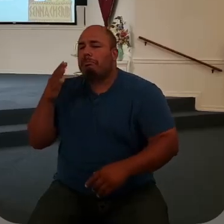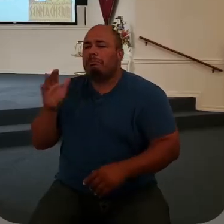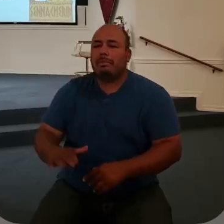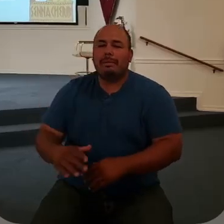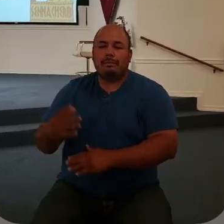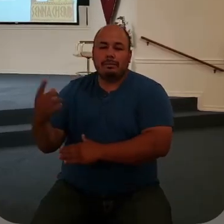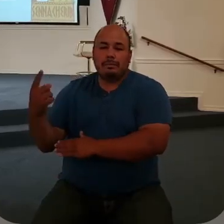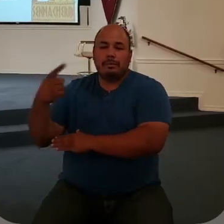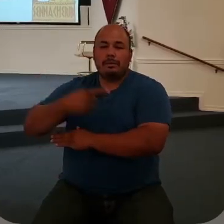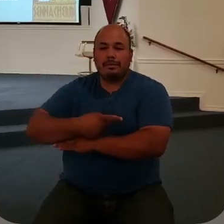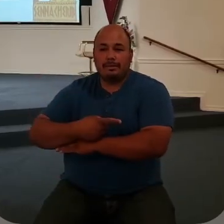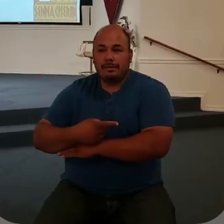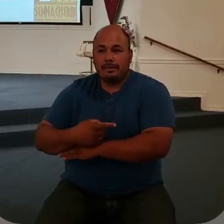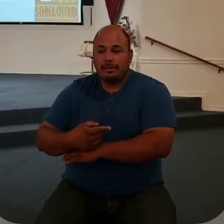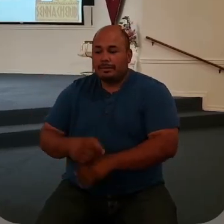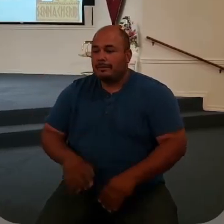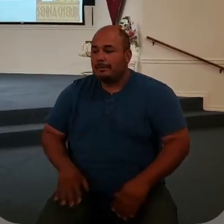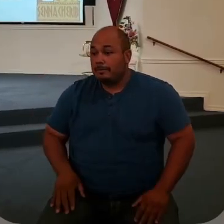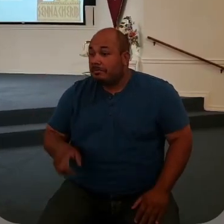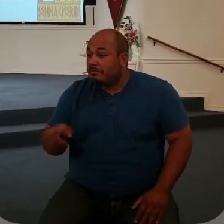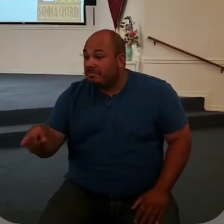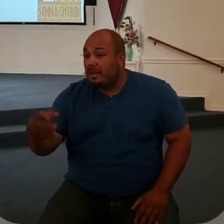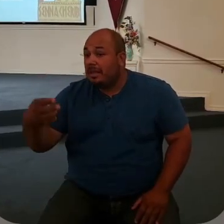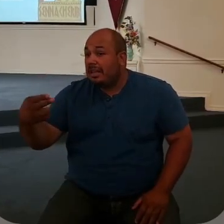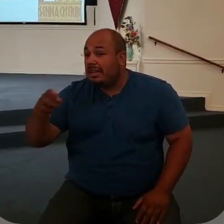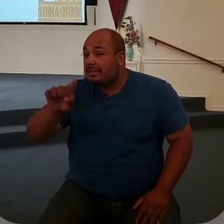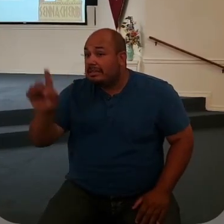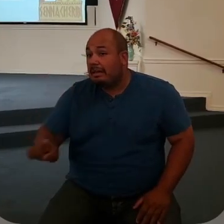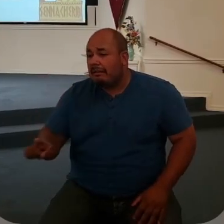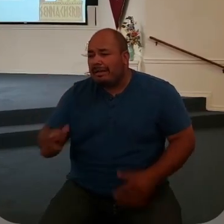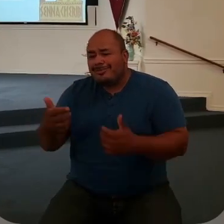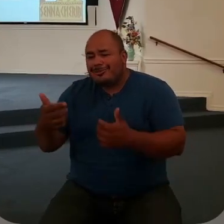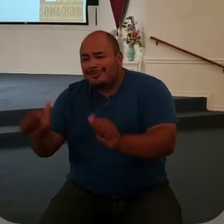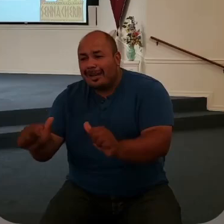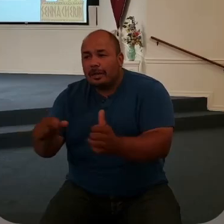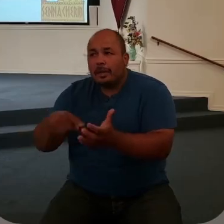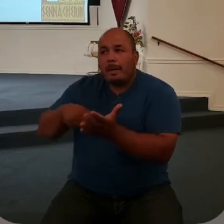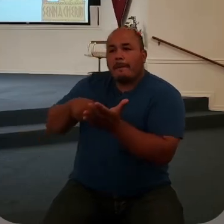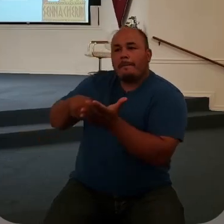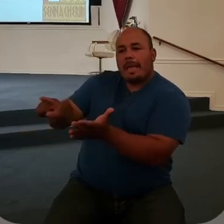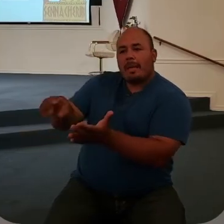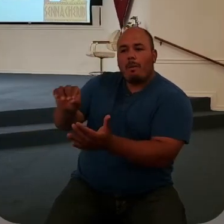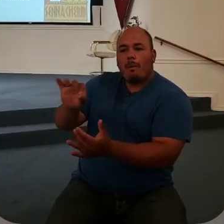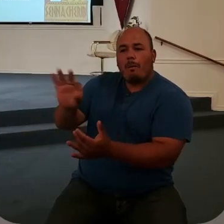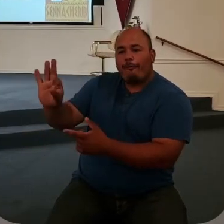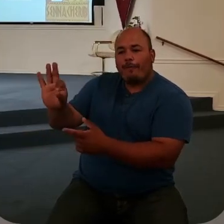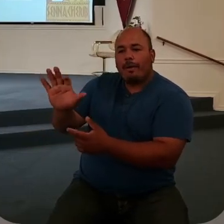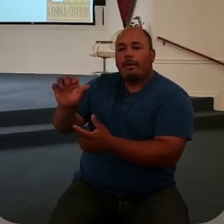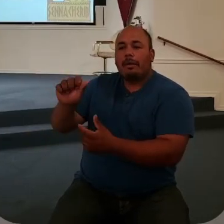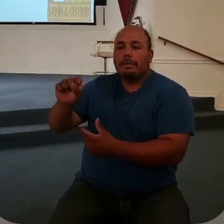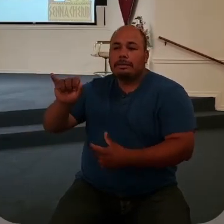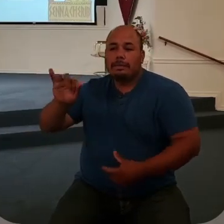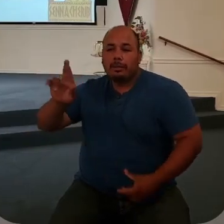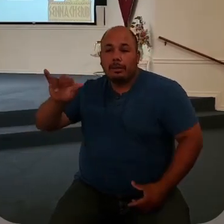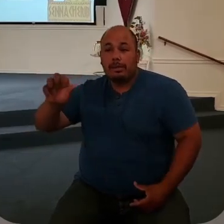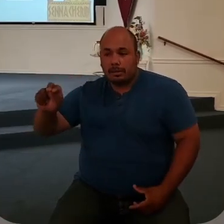Hezekiah had already tried to take care of the problem himself, had tried paying off the Assyrians, but that didn't work.